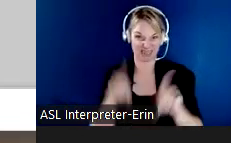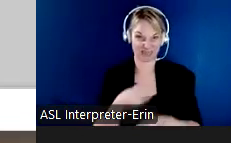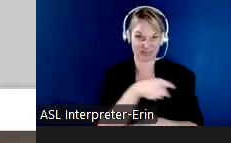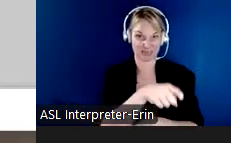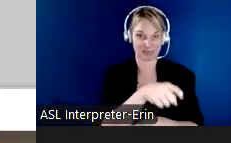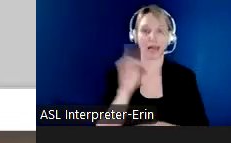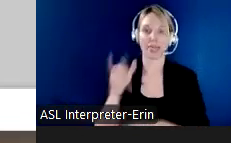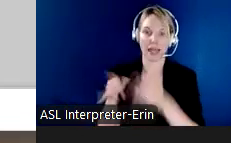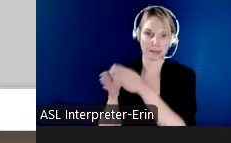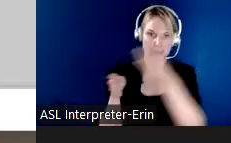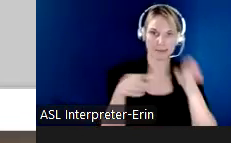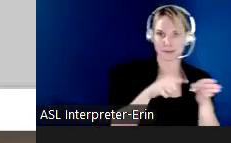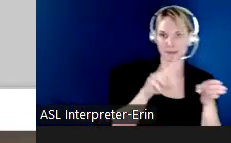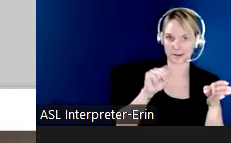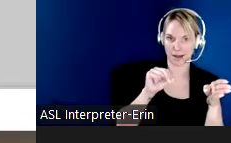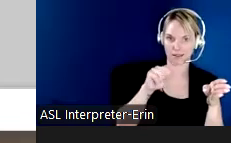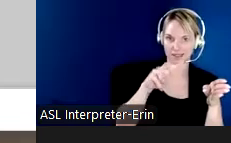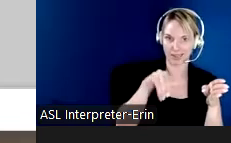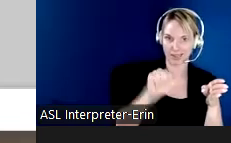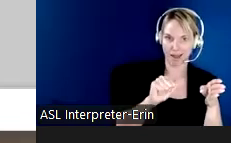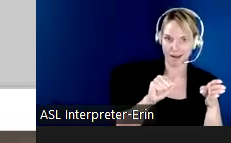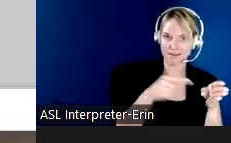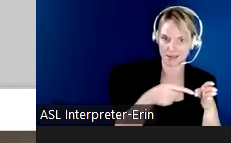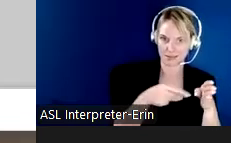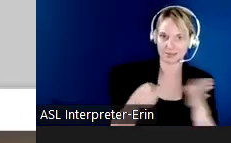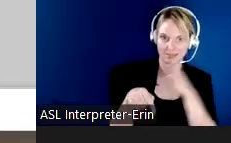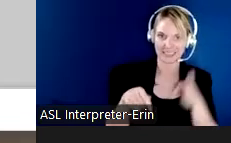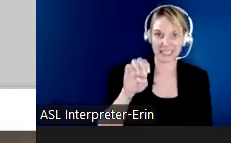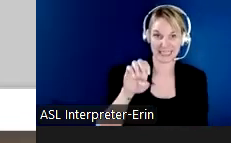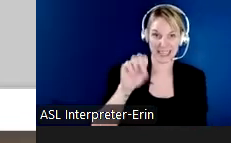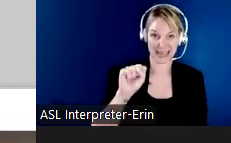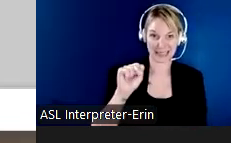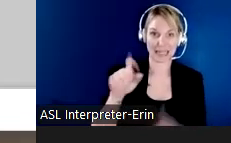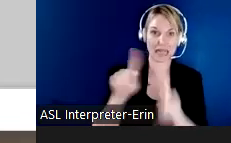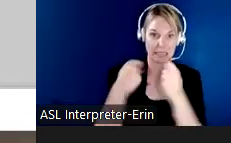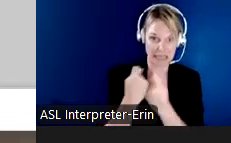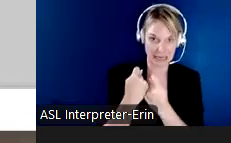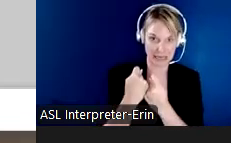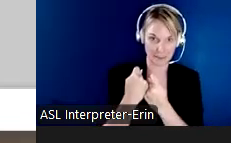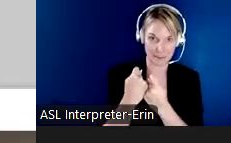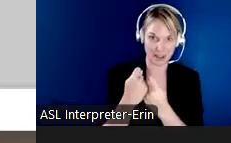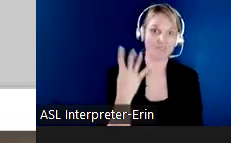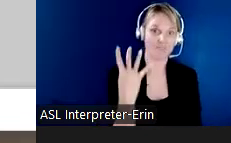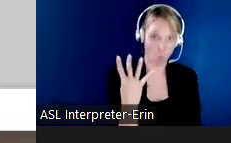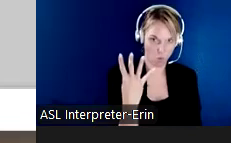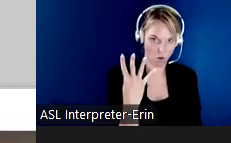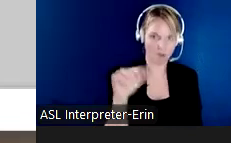side error, and you want to contact us at ESTeam number 4 at naviabenefits.com.